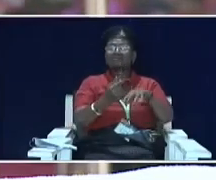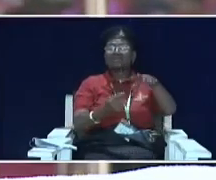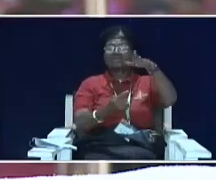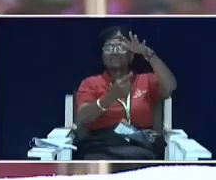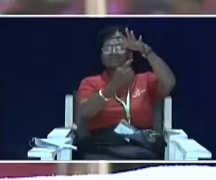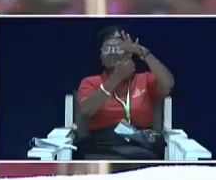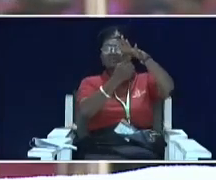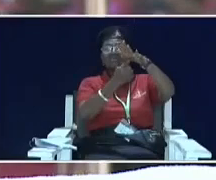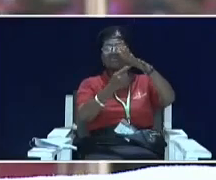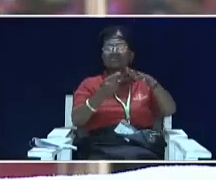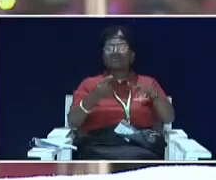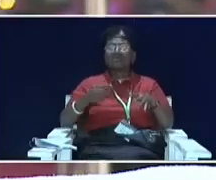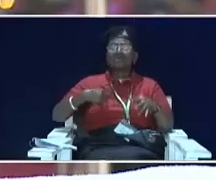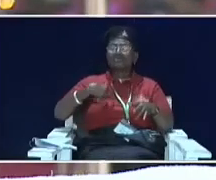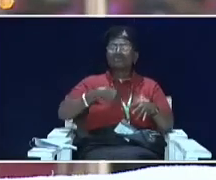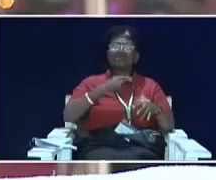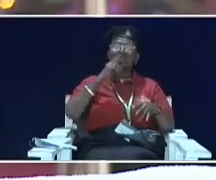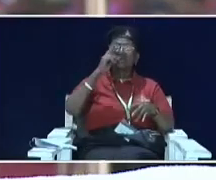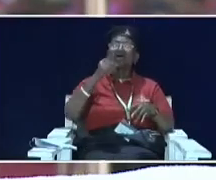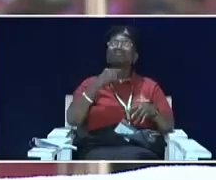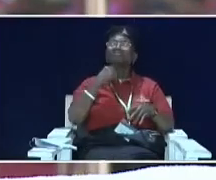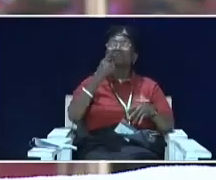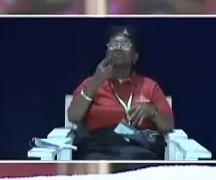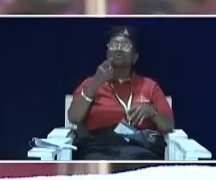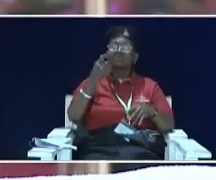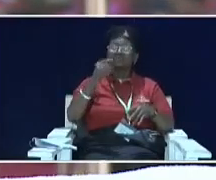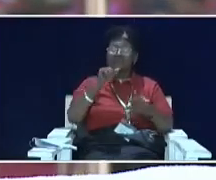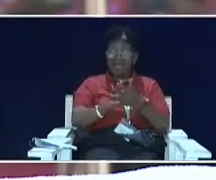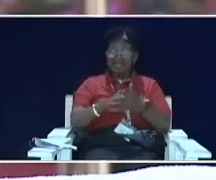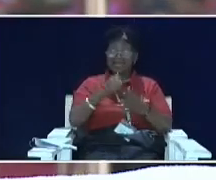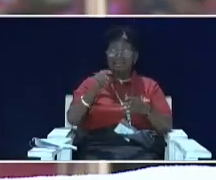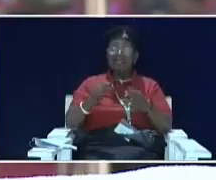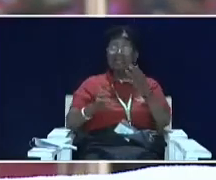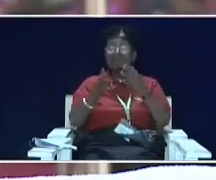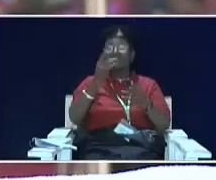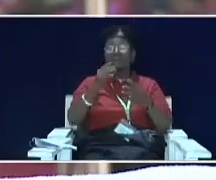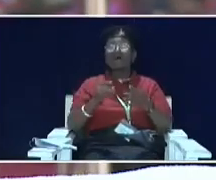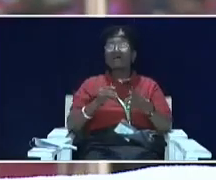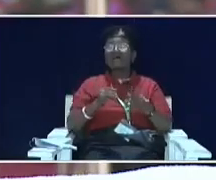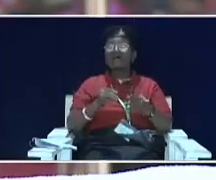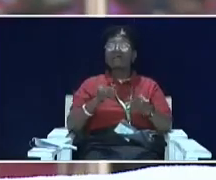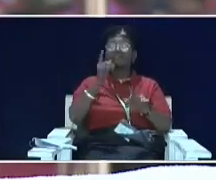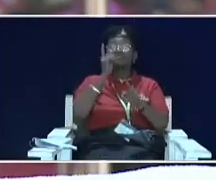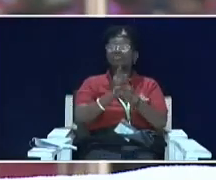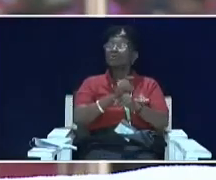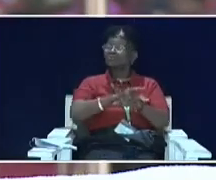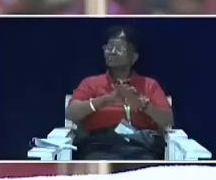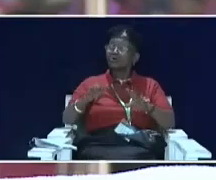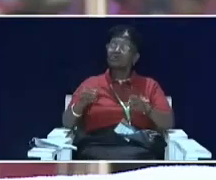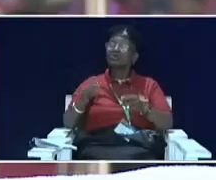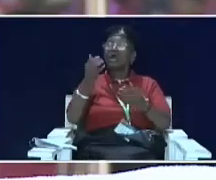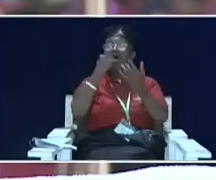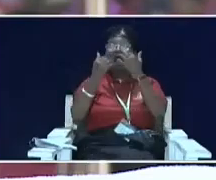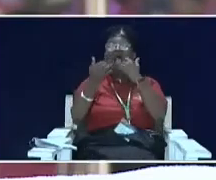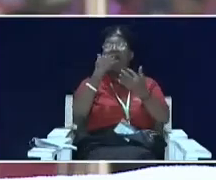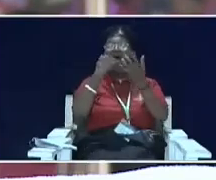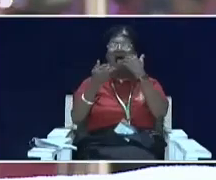we are told that the fire did not just consume the offering, it consumed the wood.